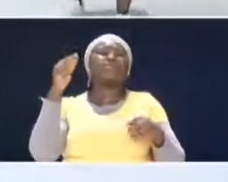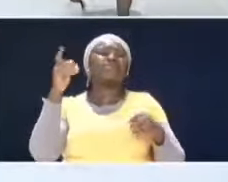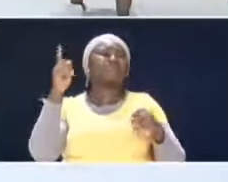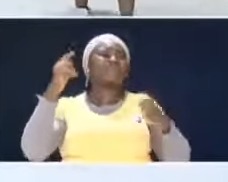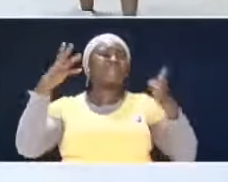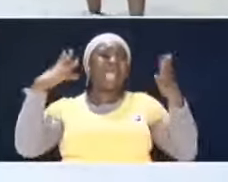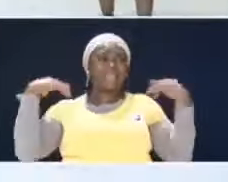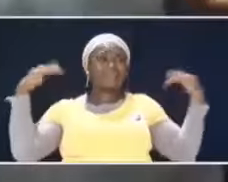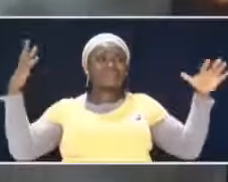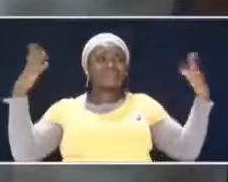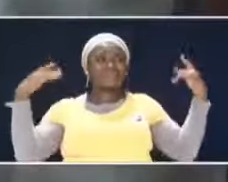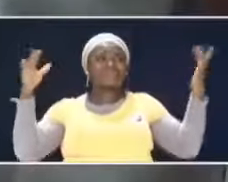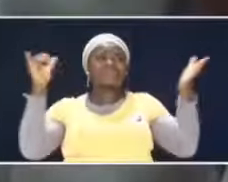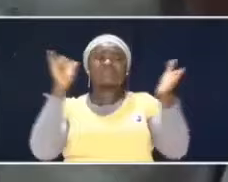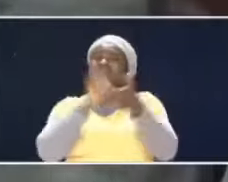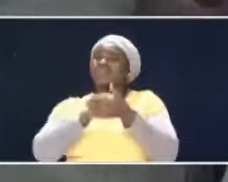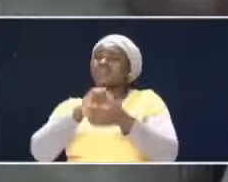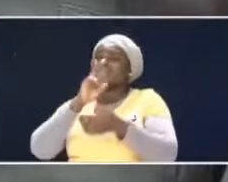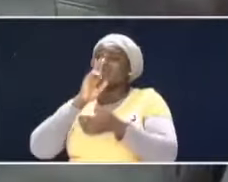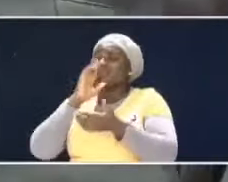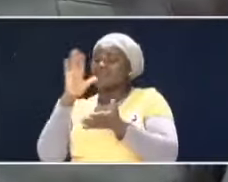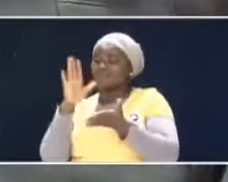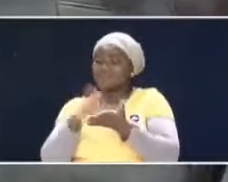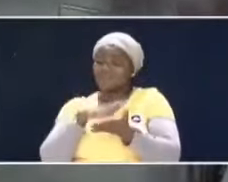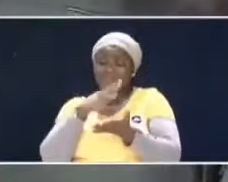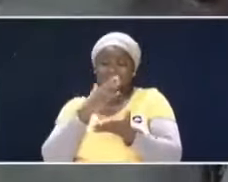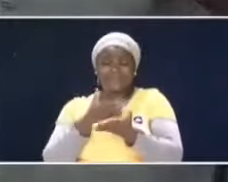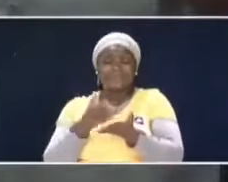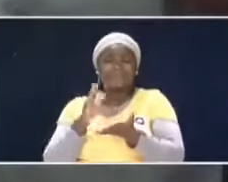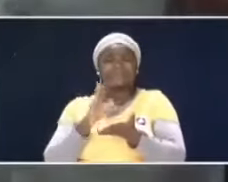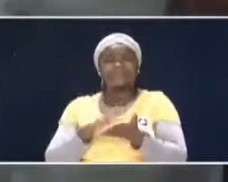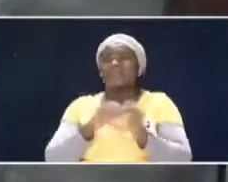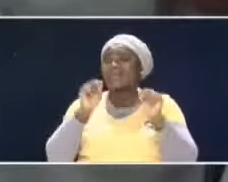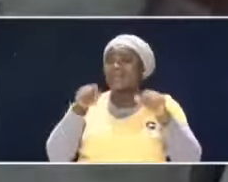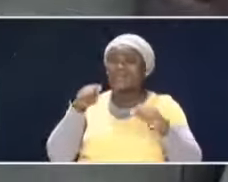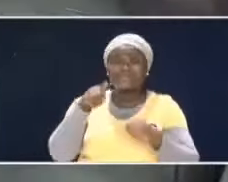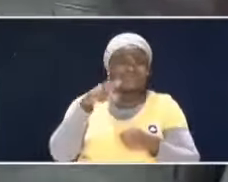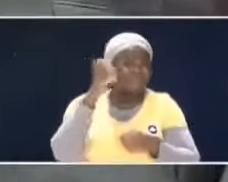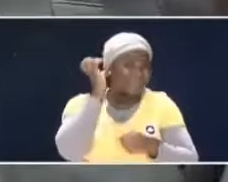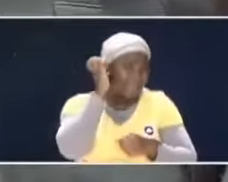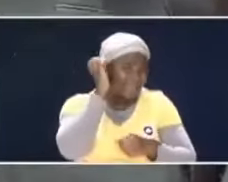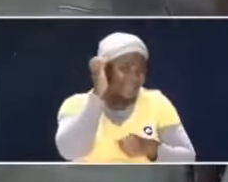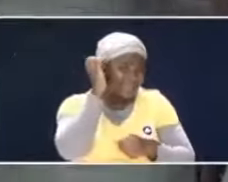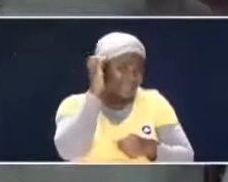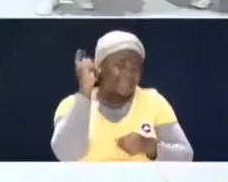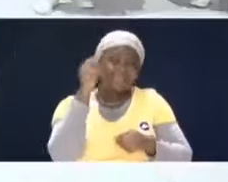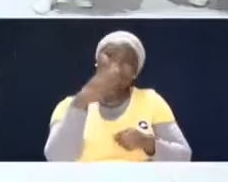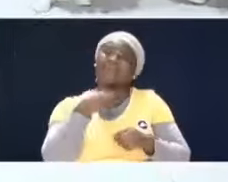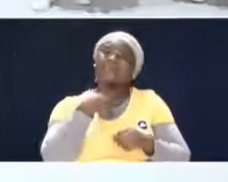I want a galitin curry. Moni shegbo,